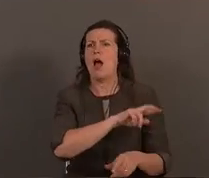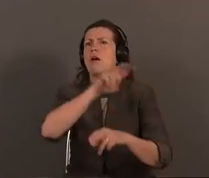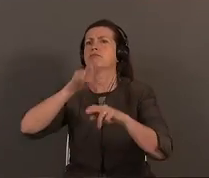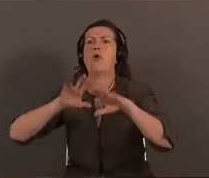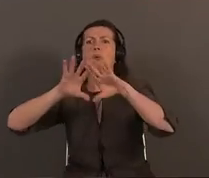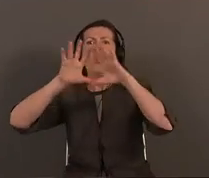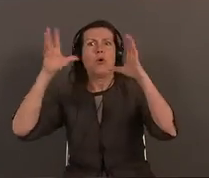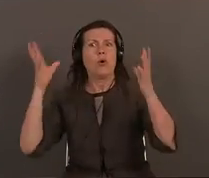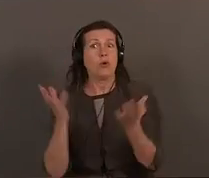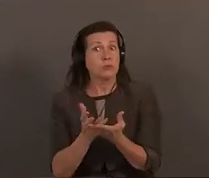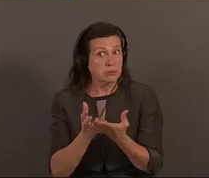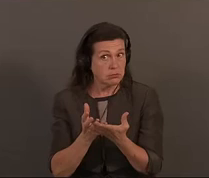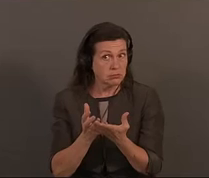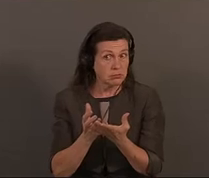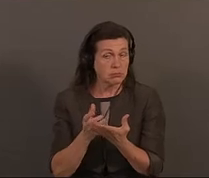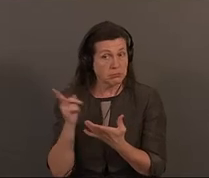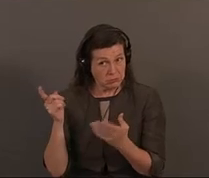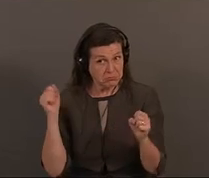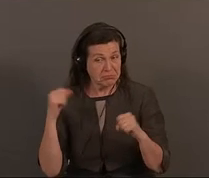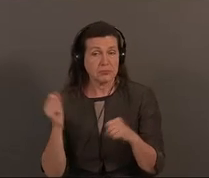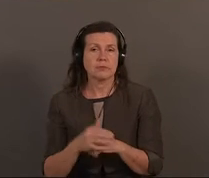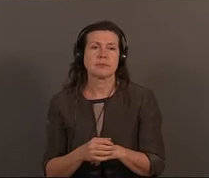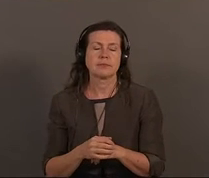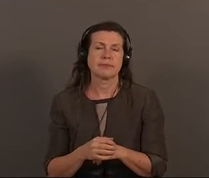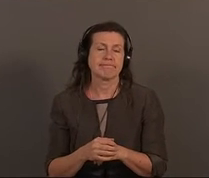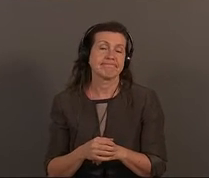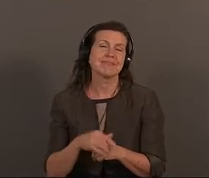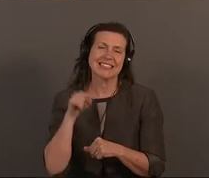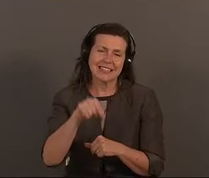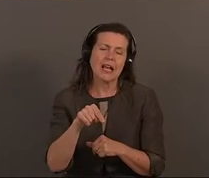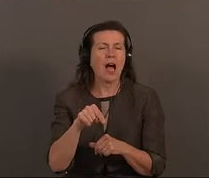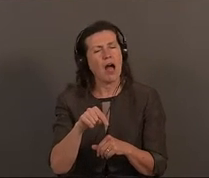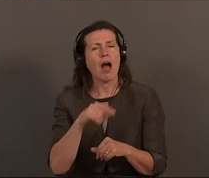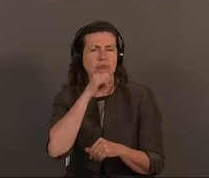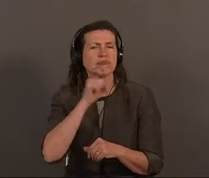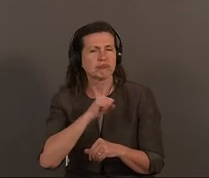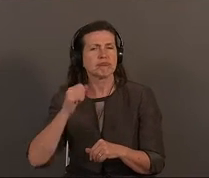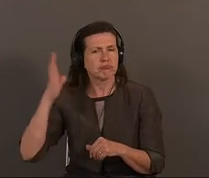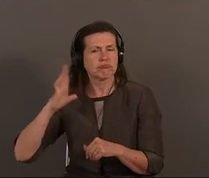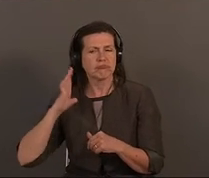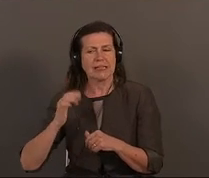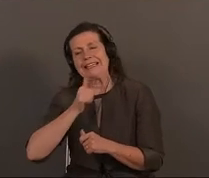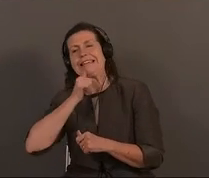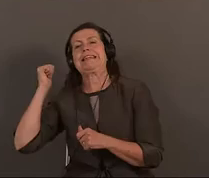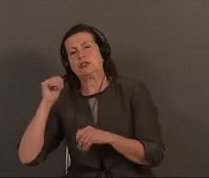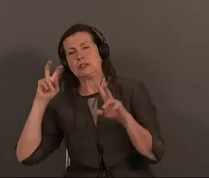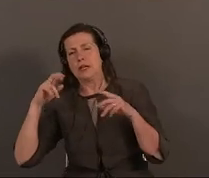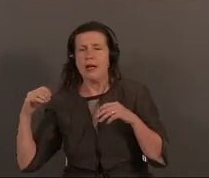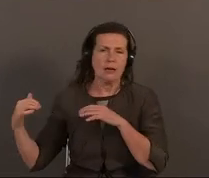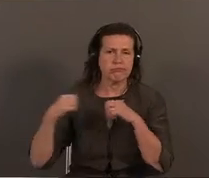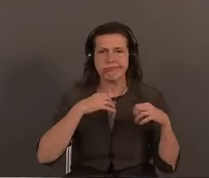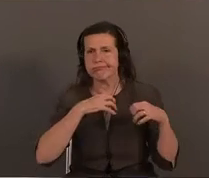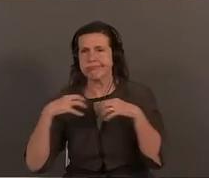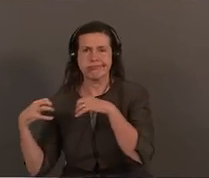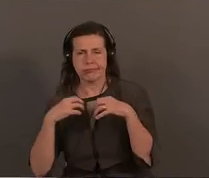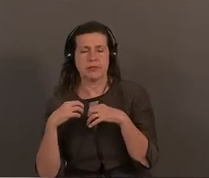to that? I guess it's a little bit the battle of yesterday. If you are really in a forward-looking approach,